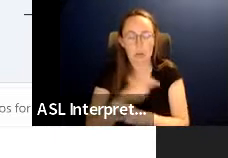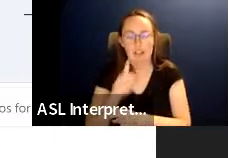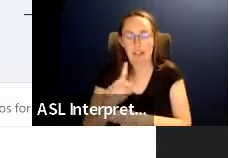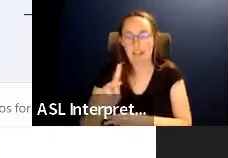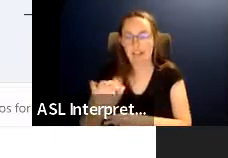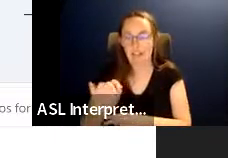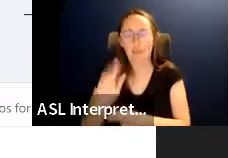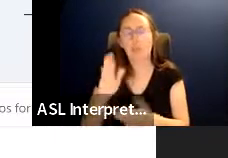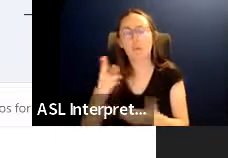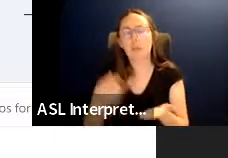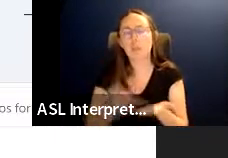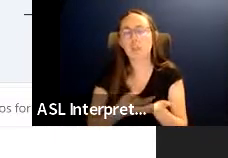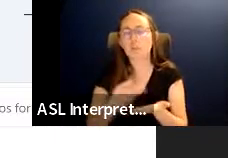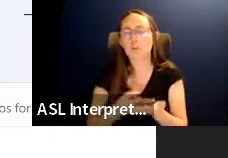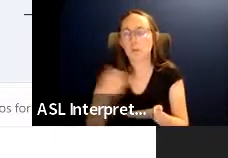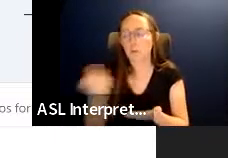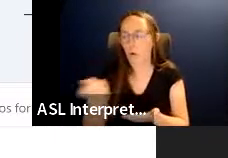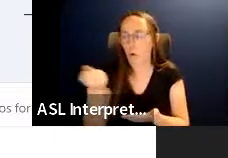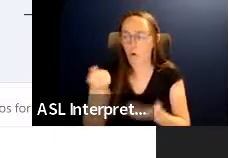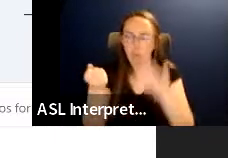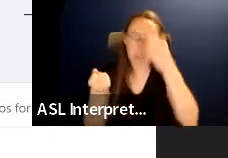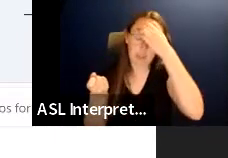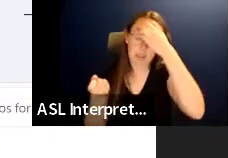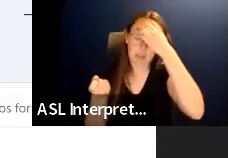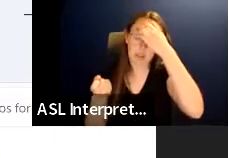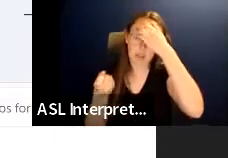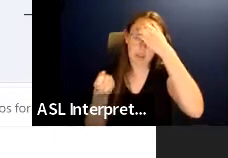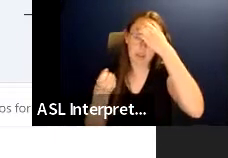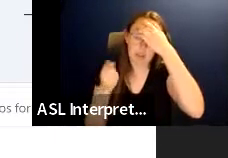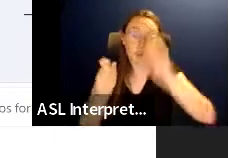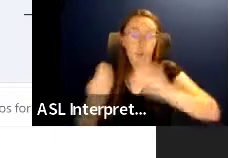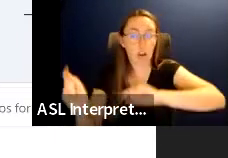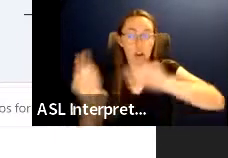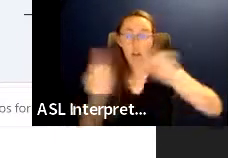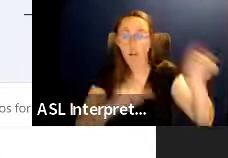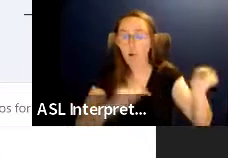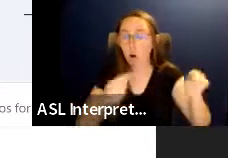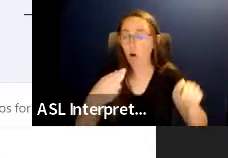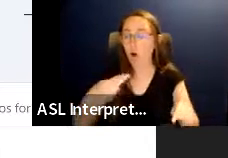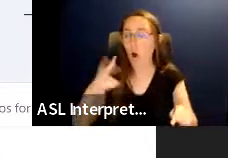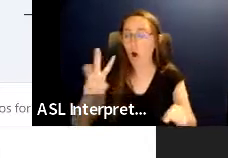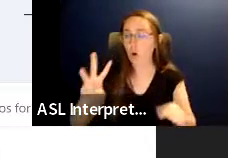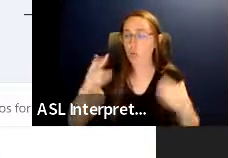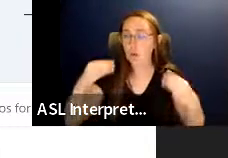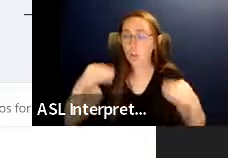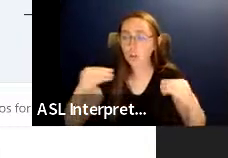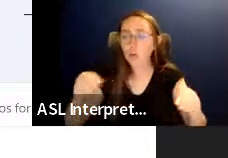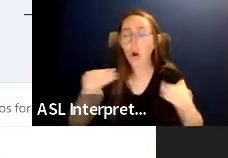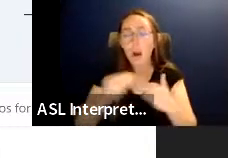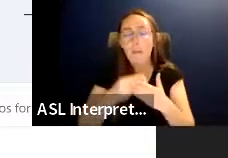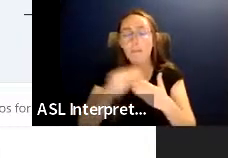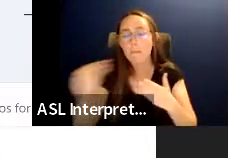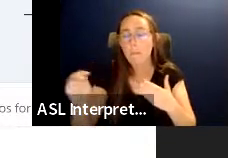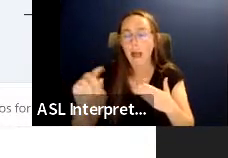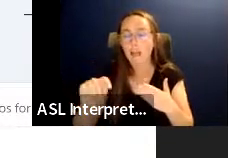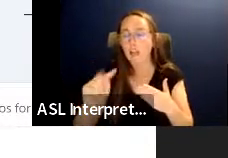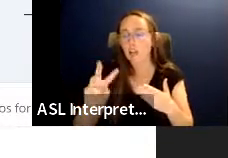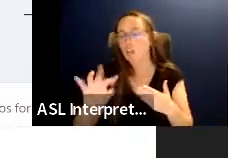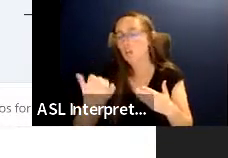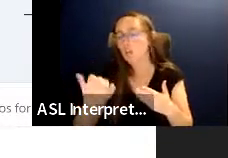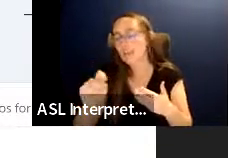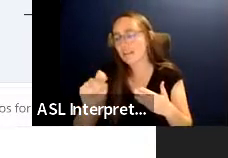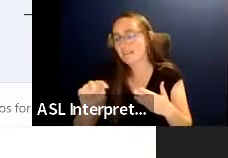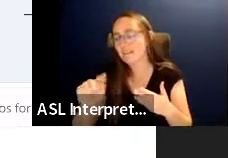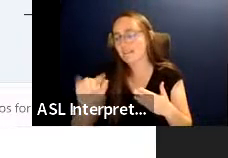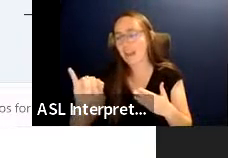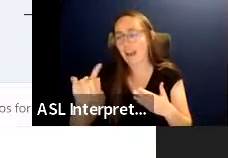spoon holder, but you can always go to the hardware store and buy an industrial twist tie, buy a T-joint. You can do other